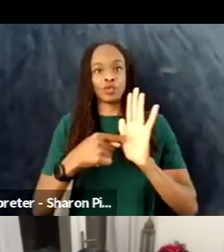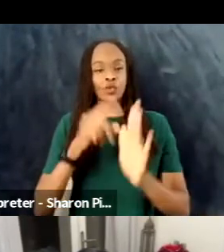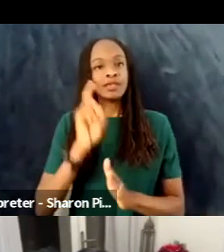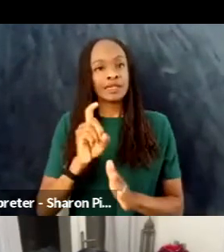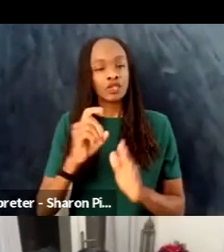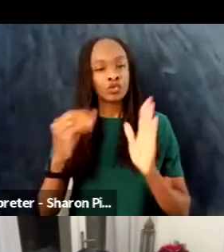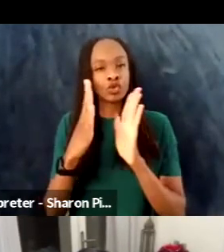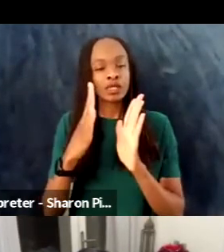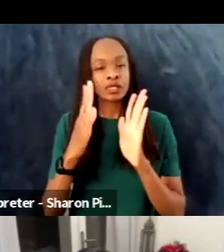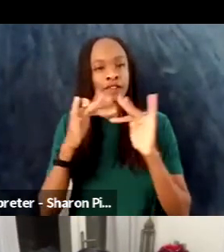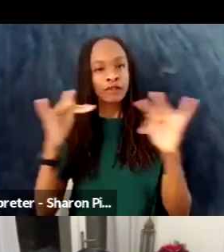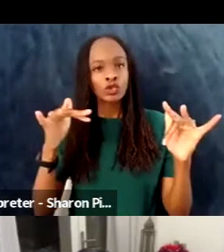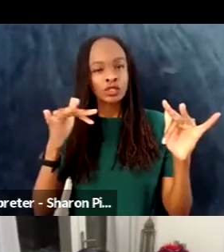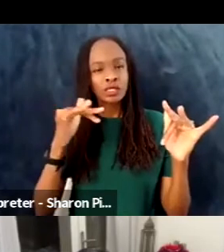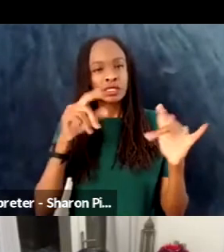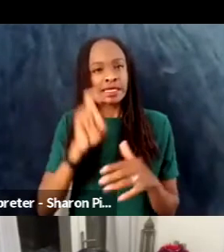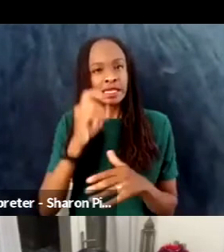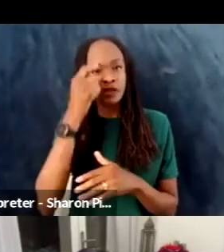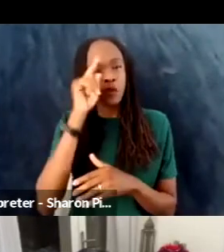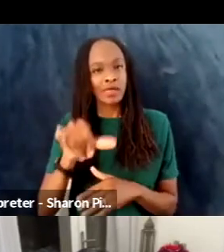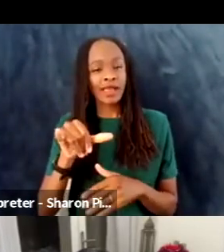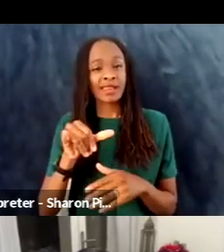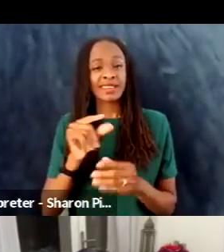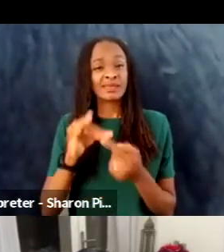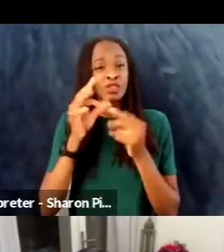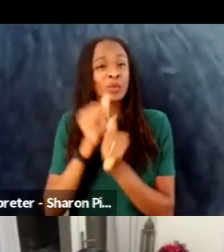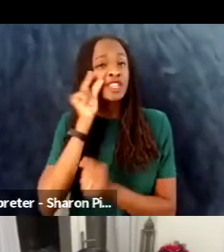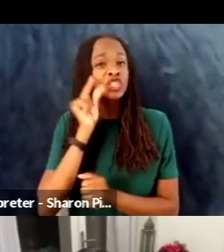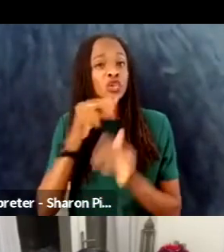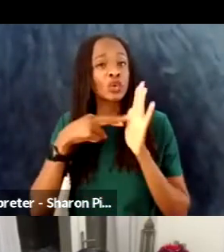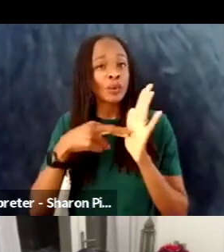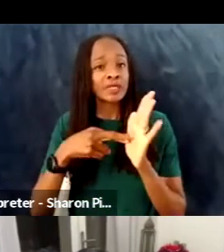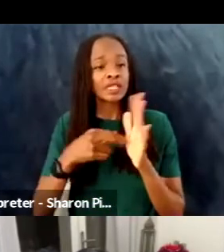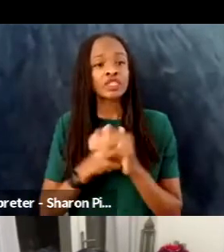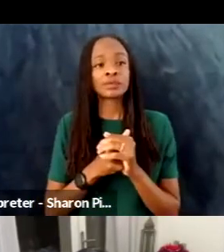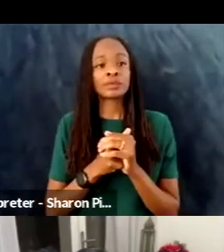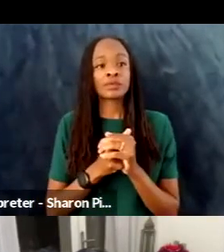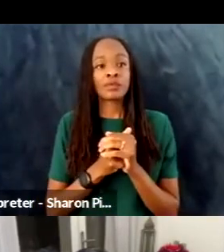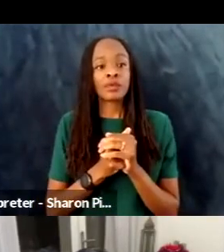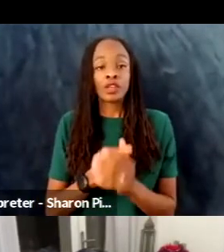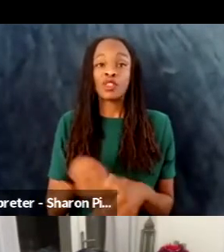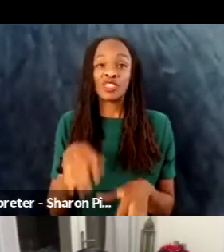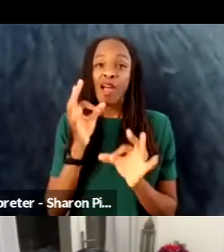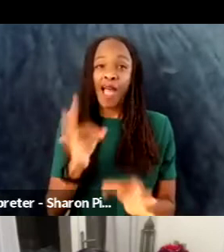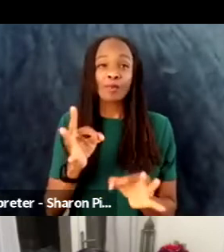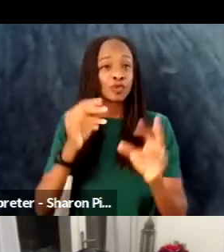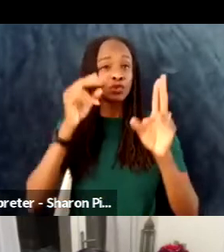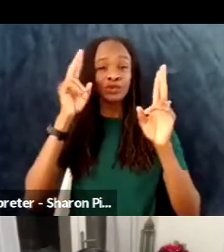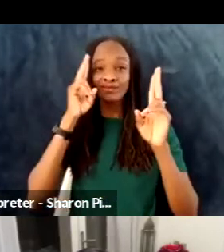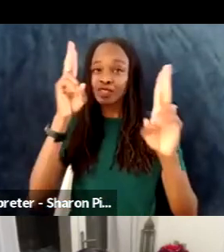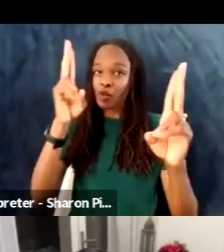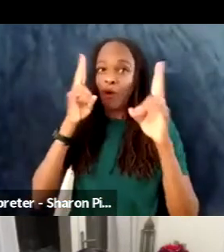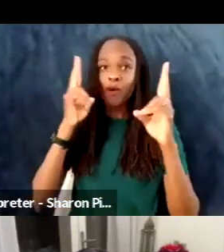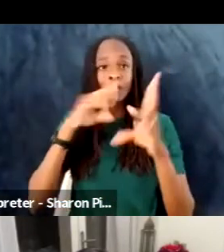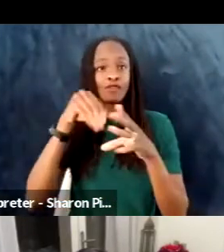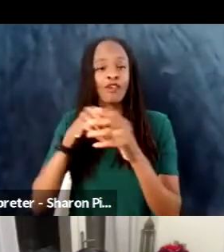inclusion agenda, especially when it comes to gender representation. And so it is an absolute honor to be part of this